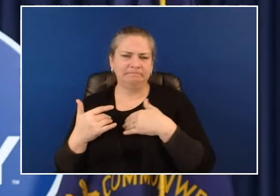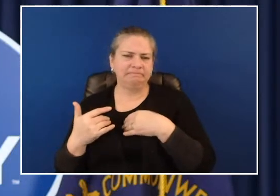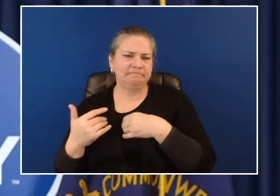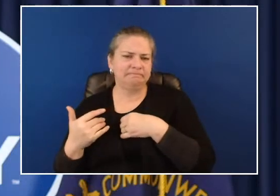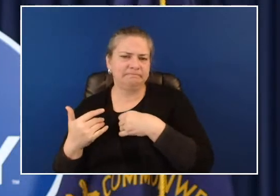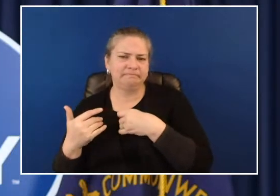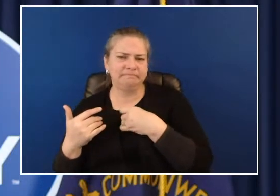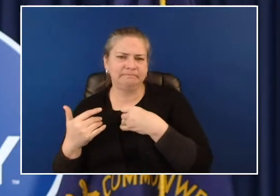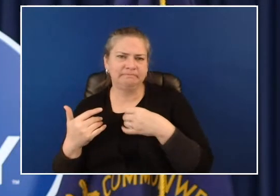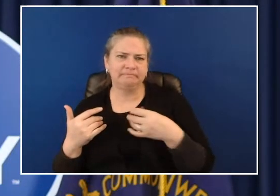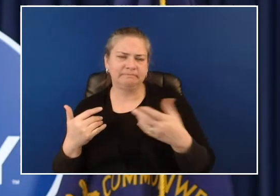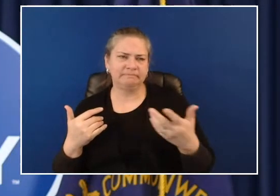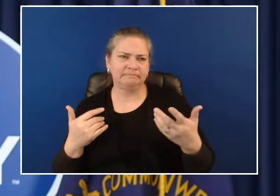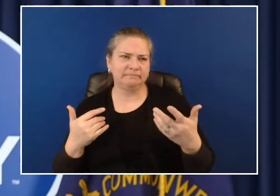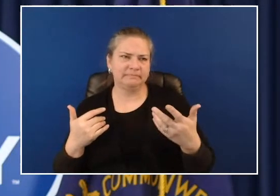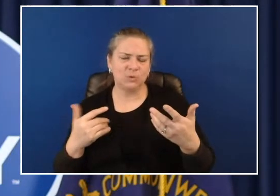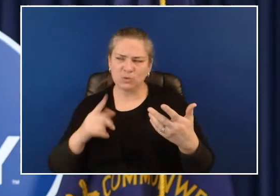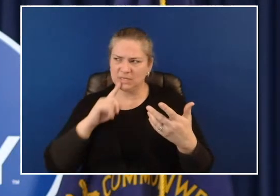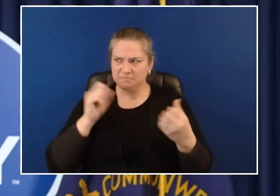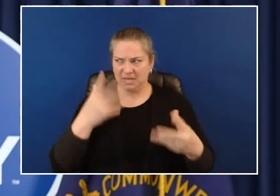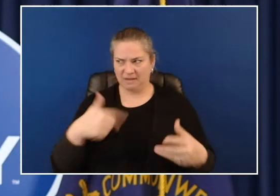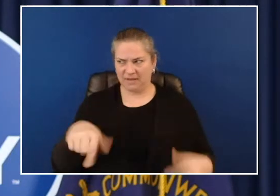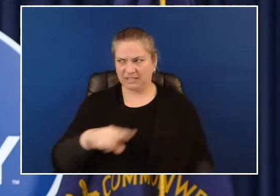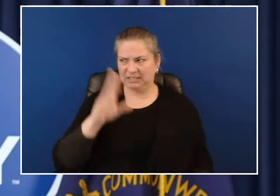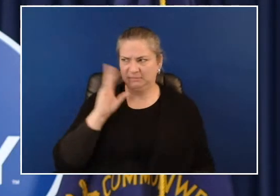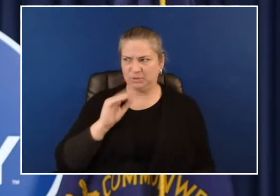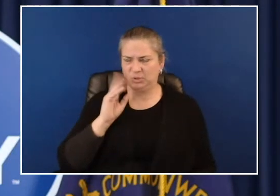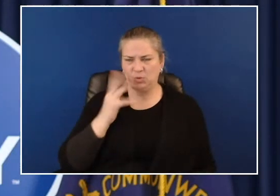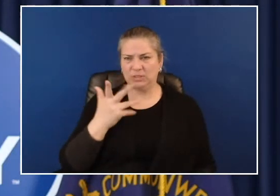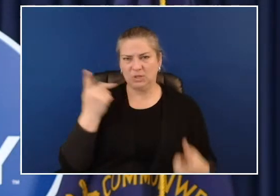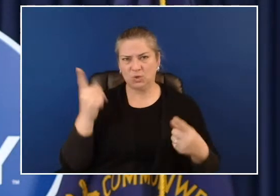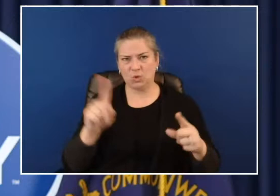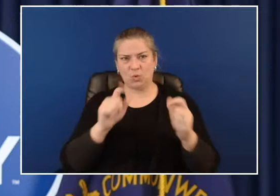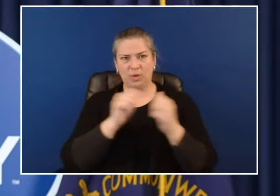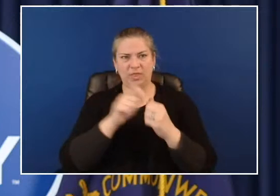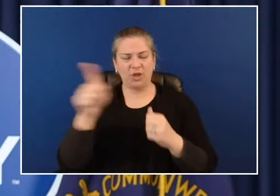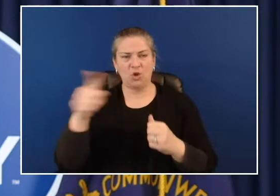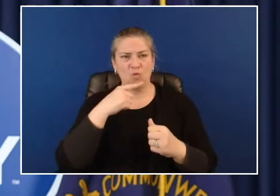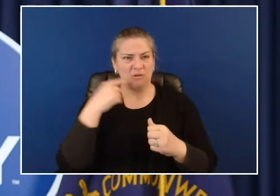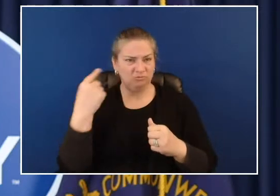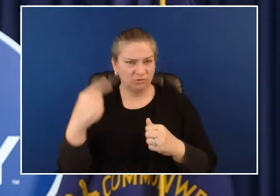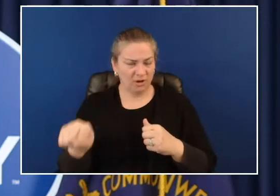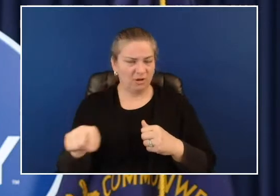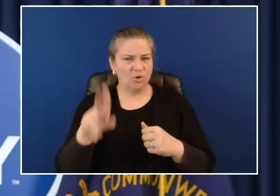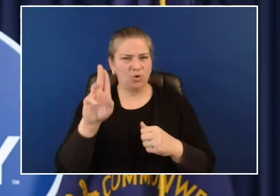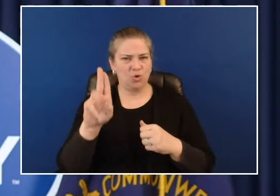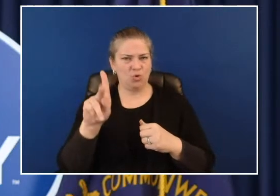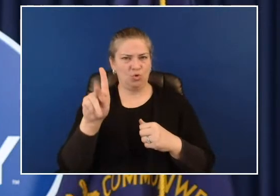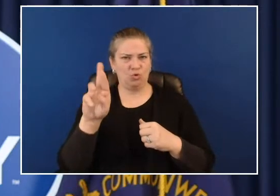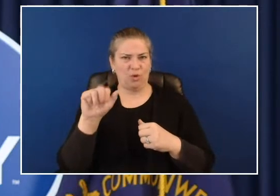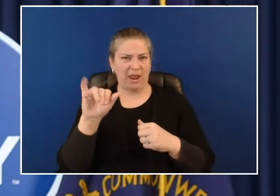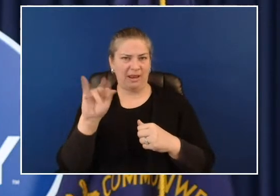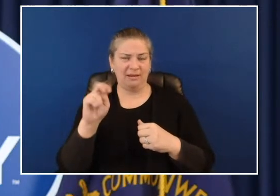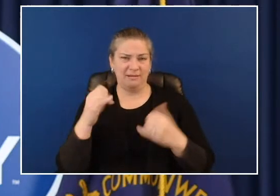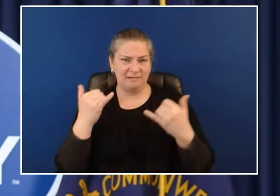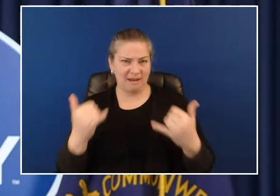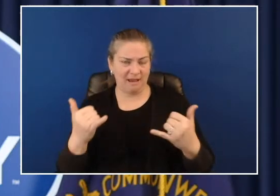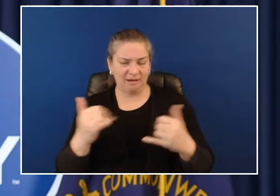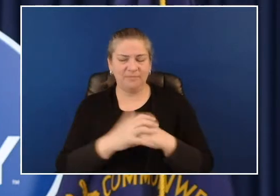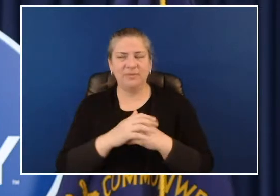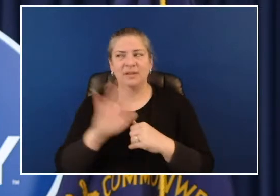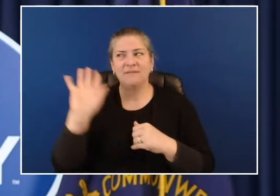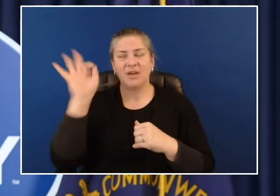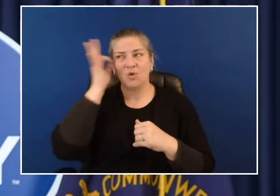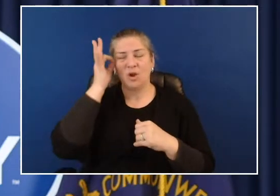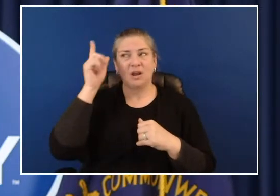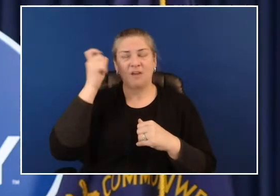as just about anything that most of us experienced, is what's going on with Russia and the Ukraine right now. There have been federal government warnings that have